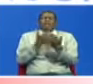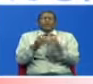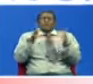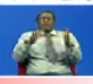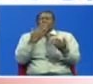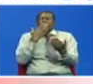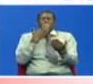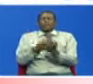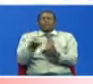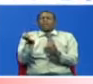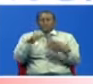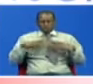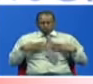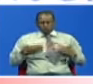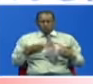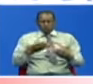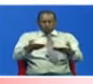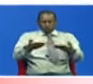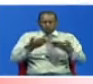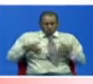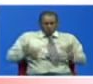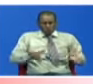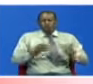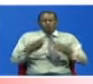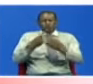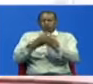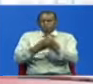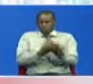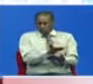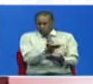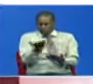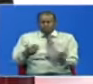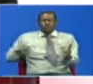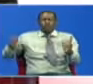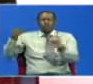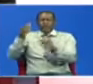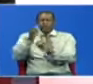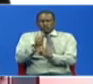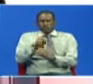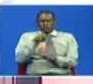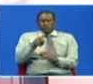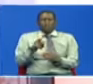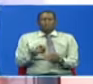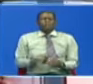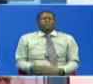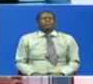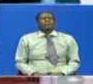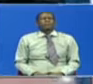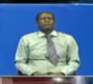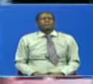Health, for allowing us this opportunity to partner with yourselves to achieve this result.